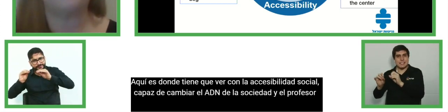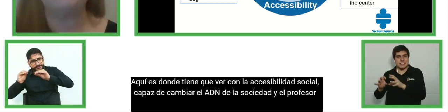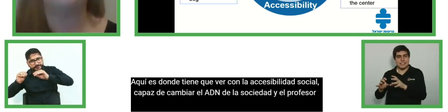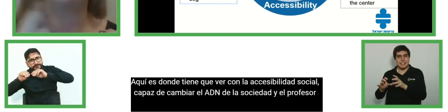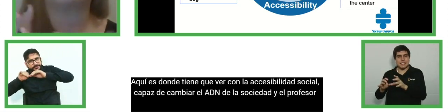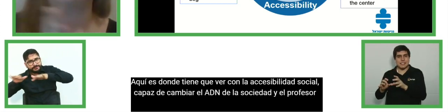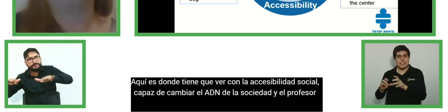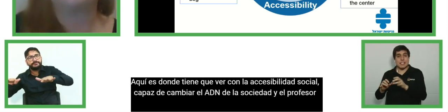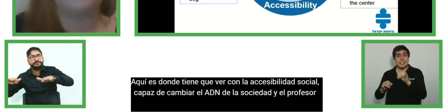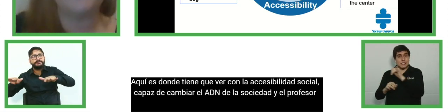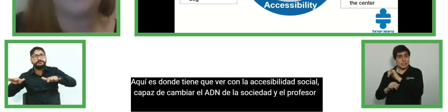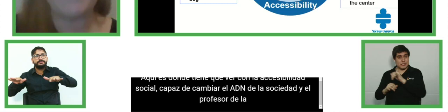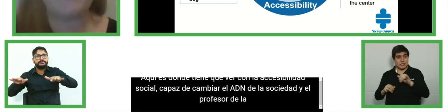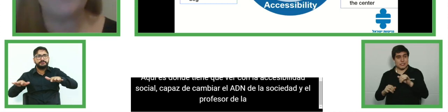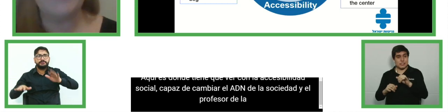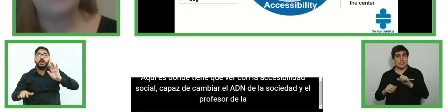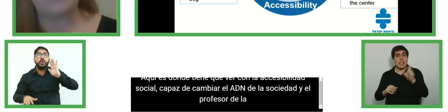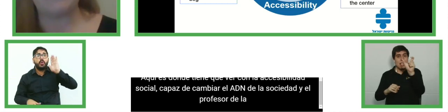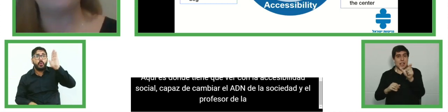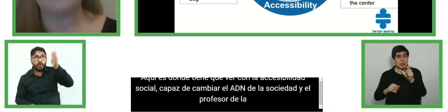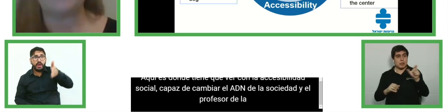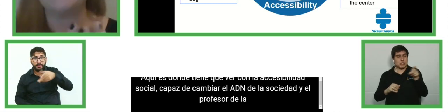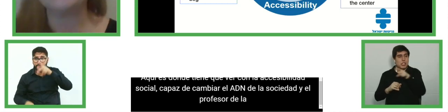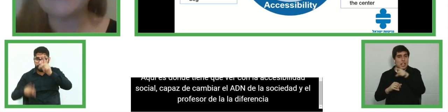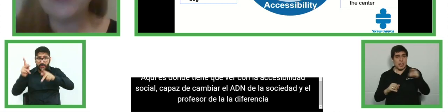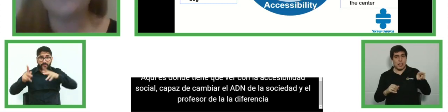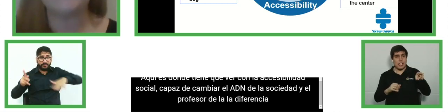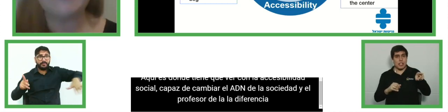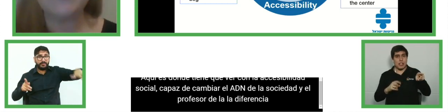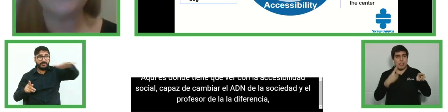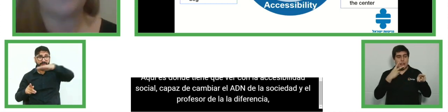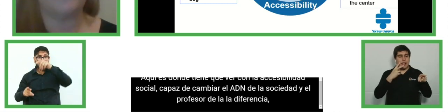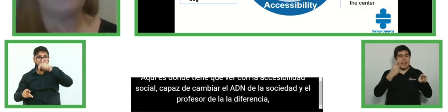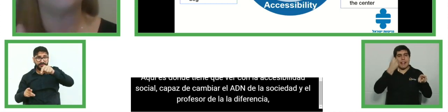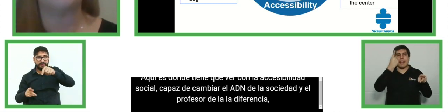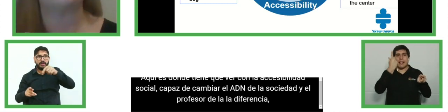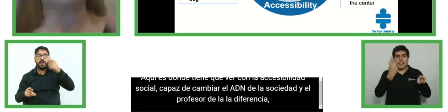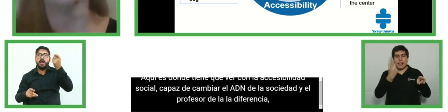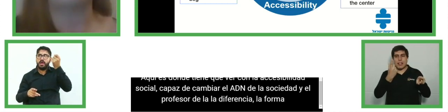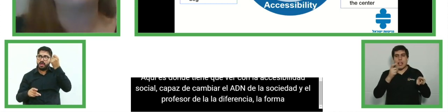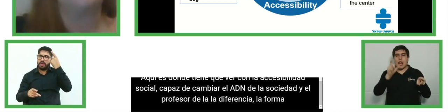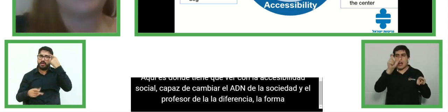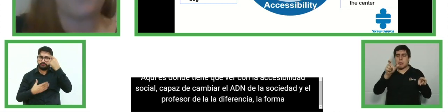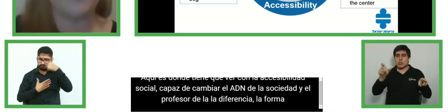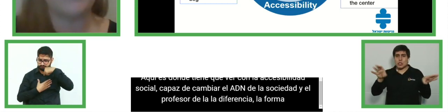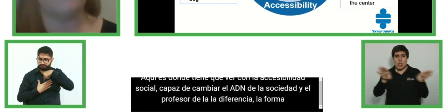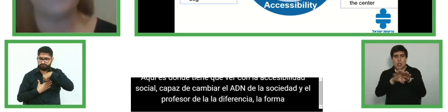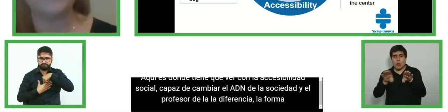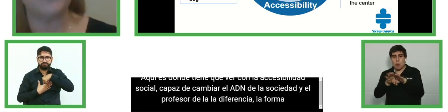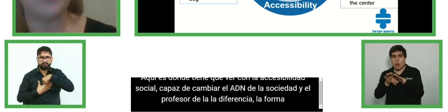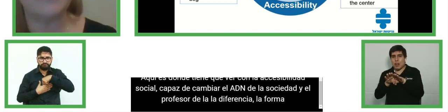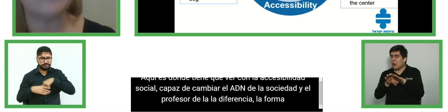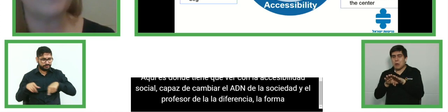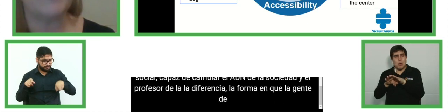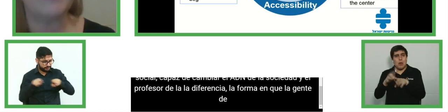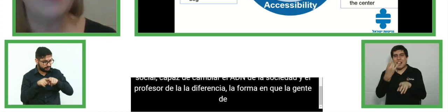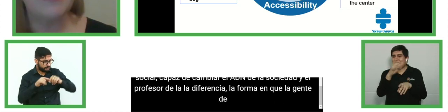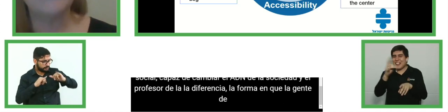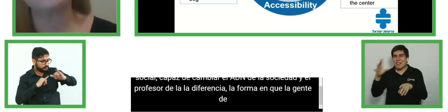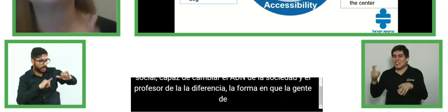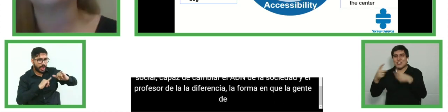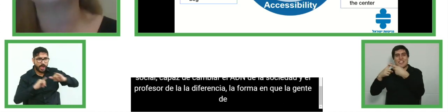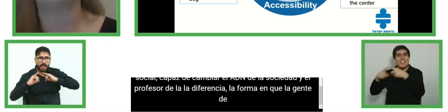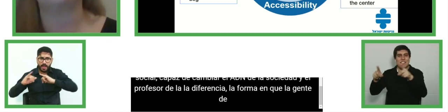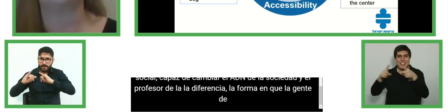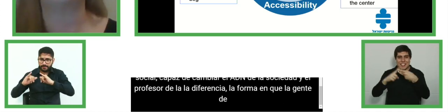I can tell you that in Israel, when I'm looking at the minus part of the social accessibility, this is not something that is mandatory by law. We always